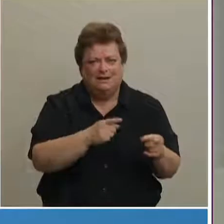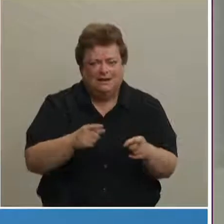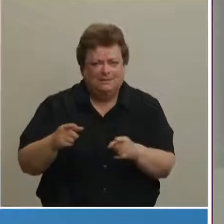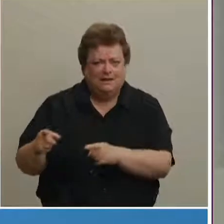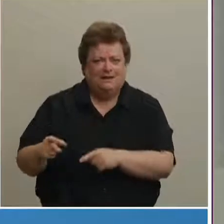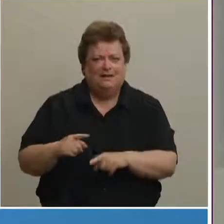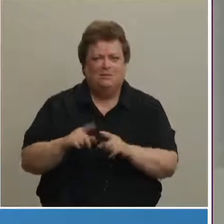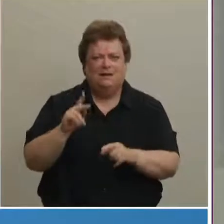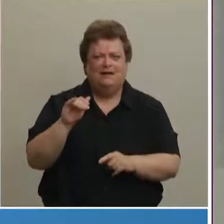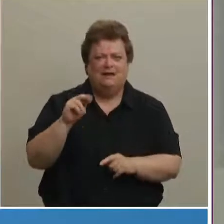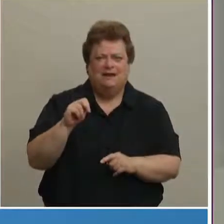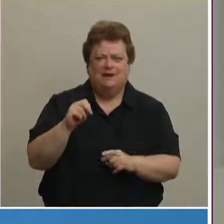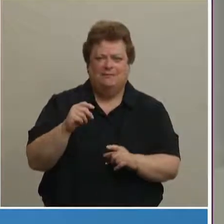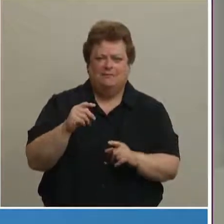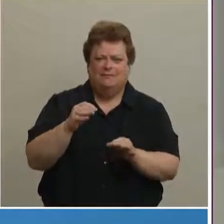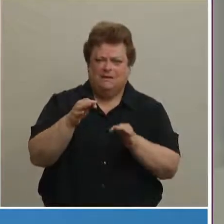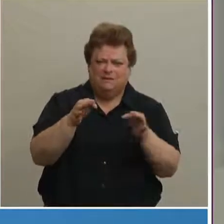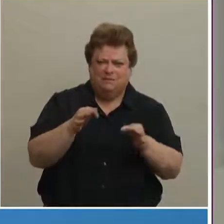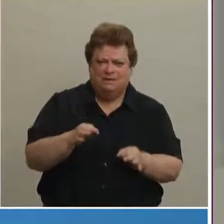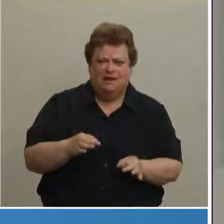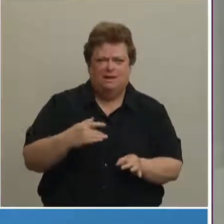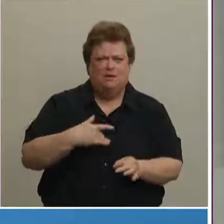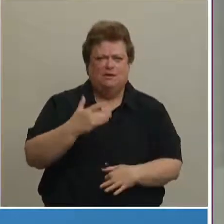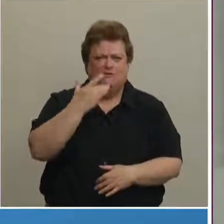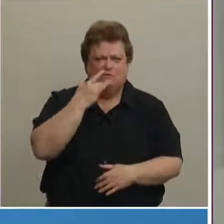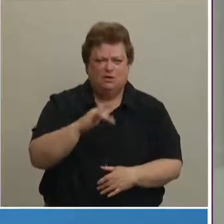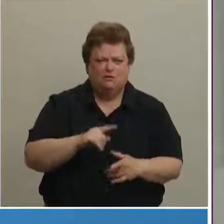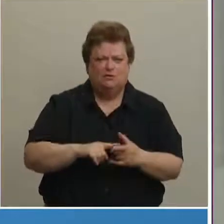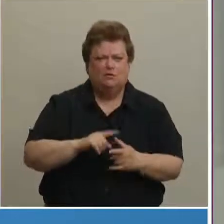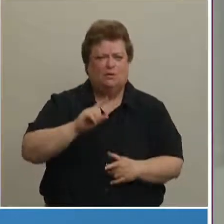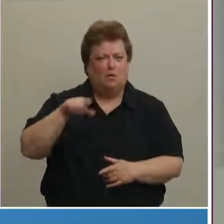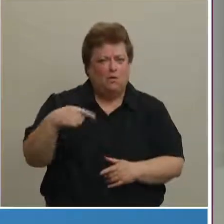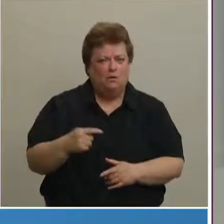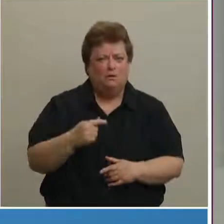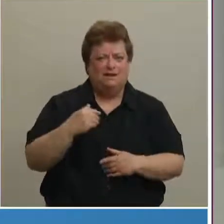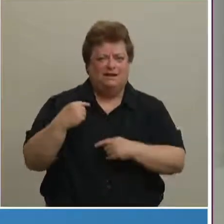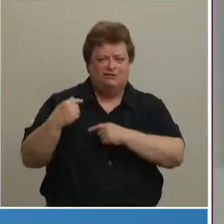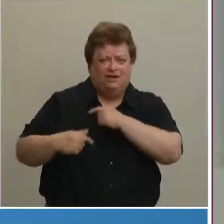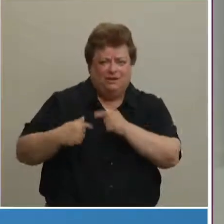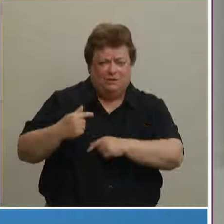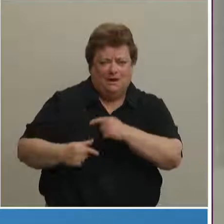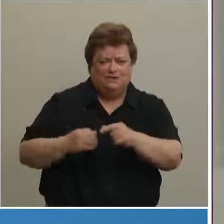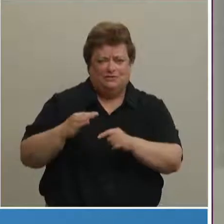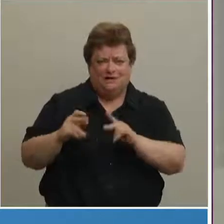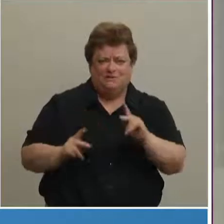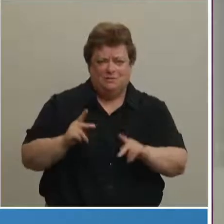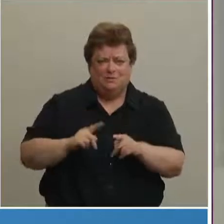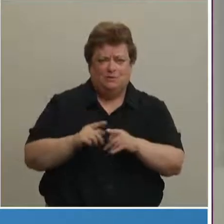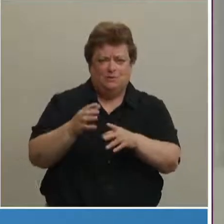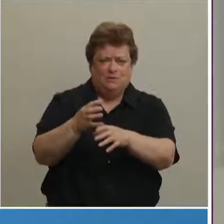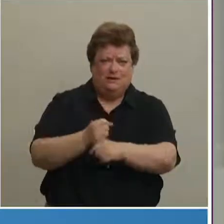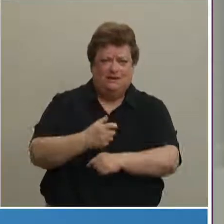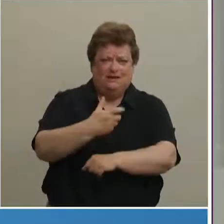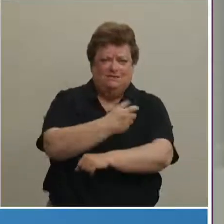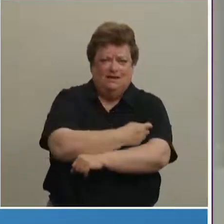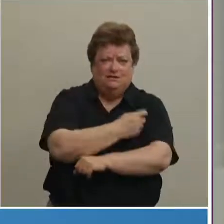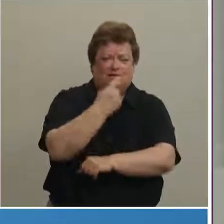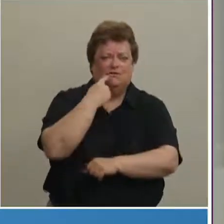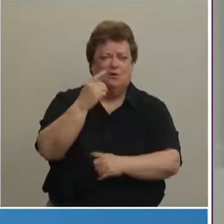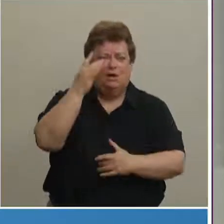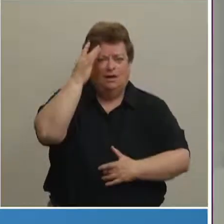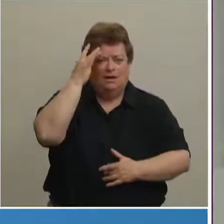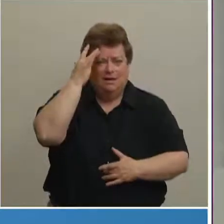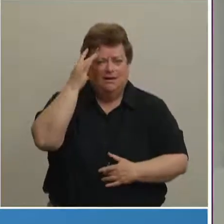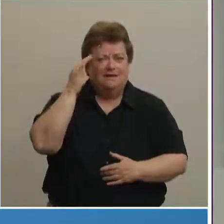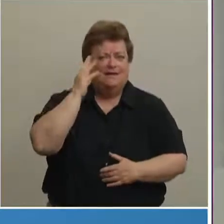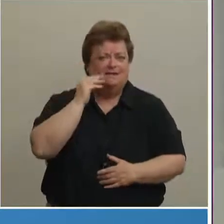pointed out how fortunate we are to be part of the only generation of humankind ever to receive a vaccine for a plague